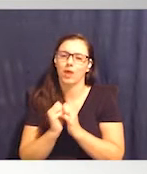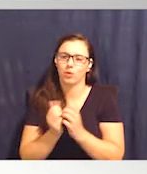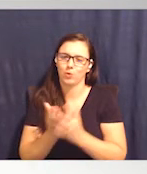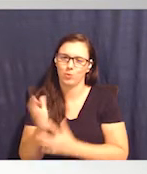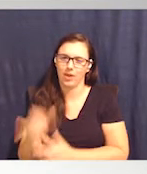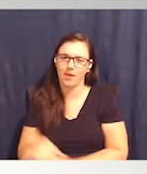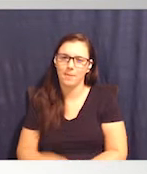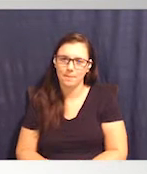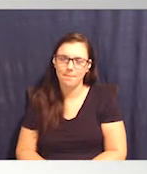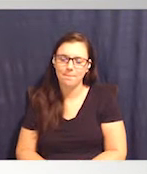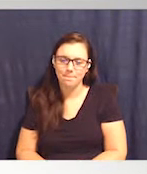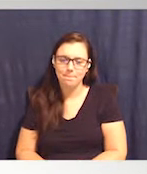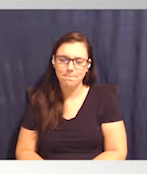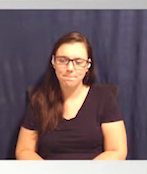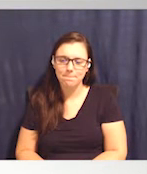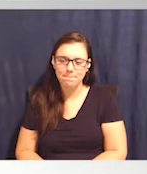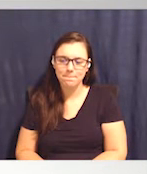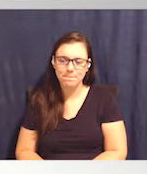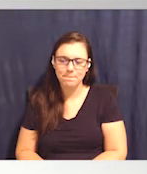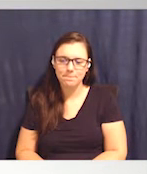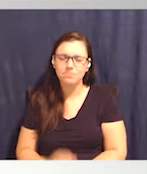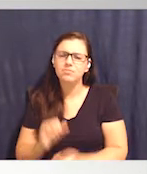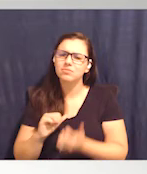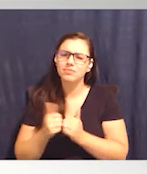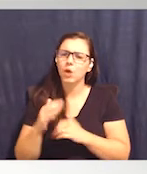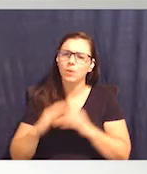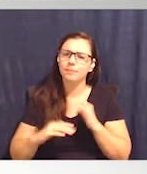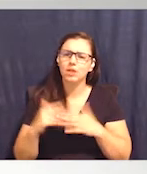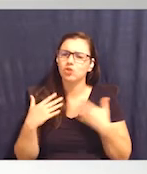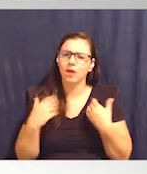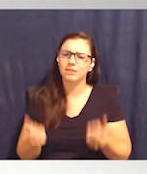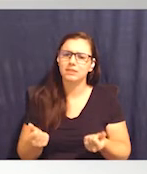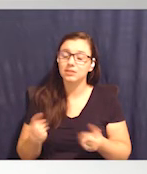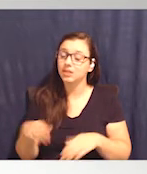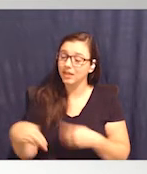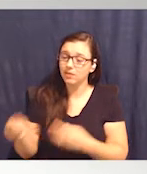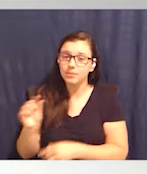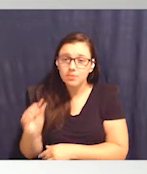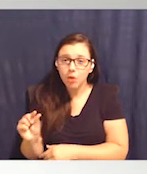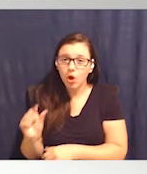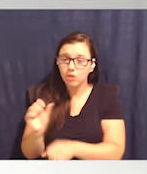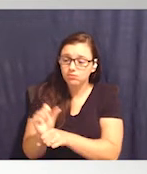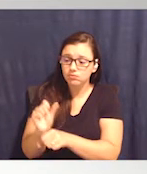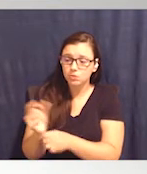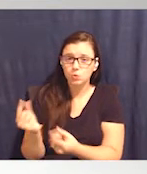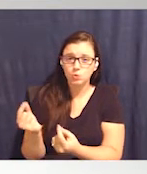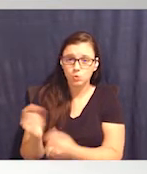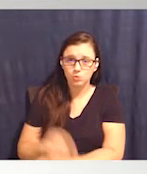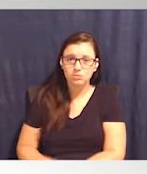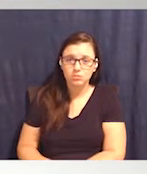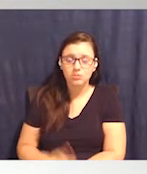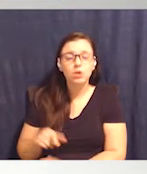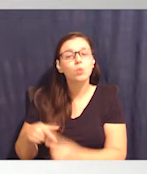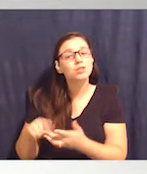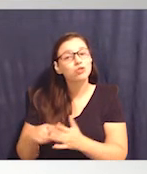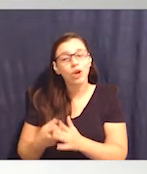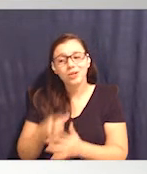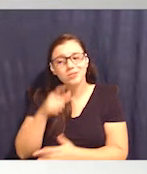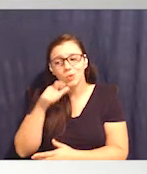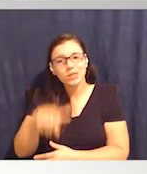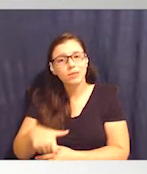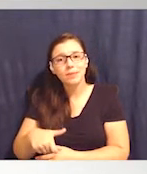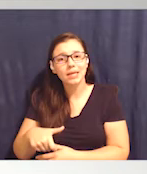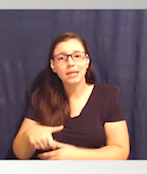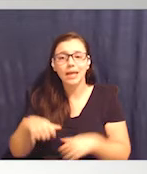Now, how do you build confidence? Give them small chores. You know, when they're starting out, they don't need to be cutting the yard or changing the oil in the